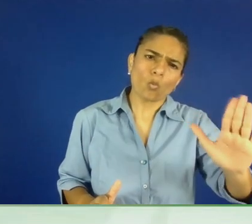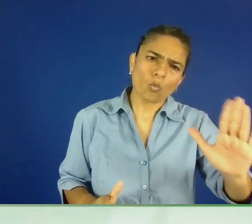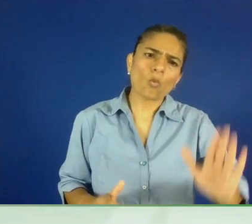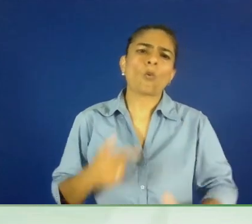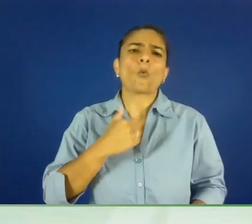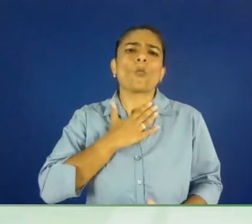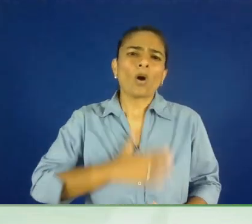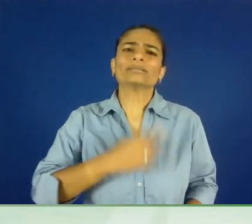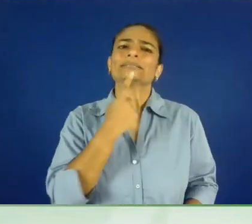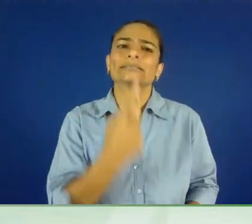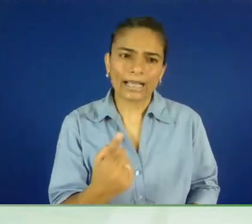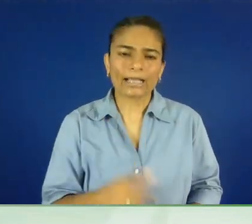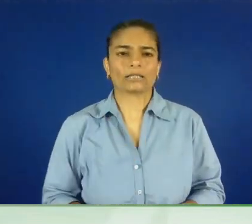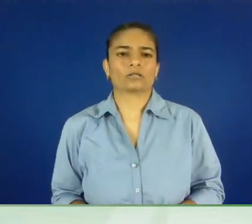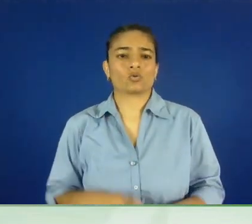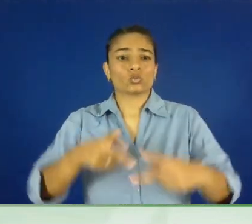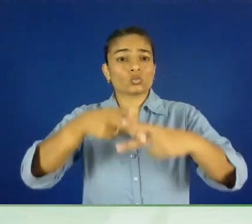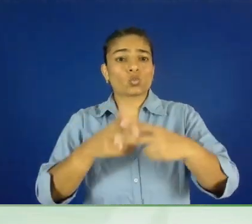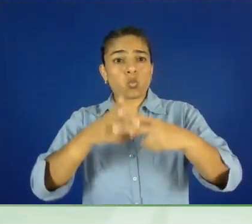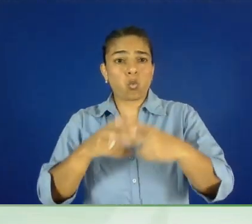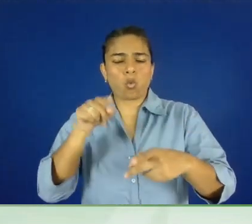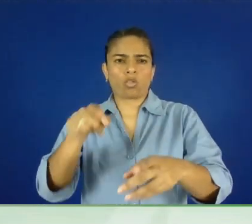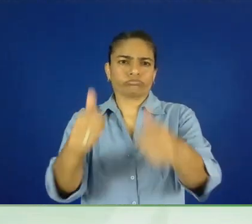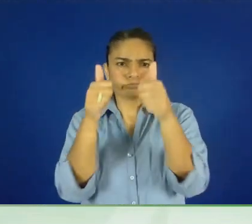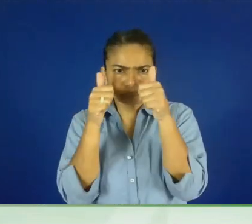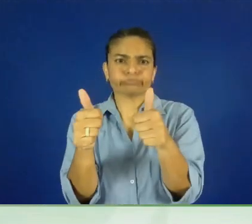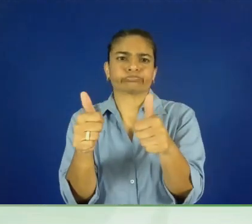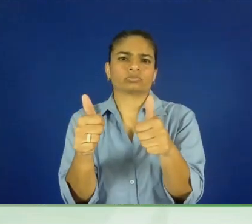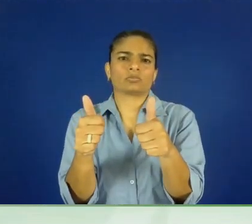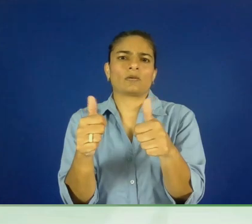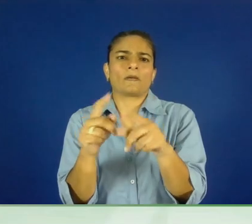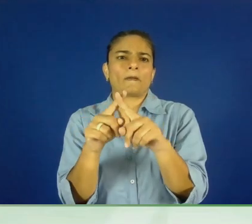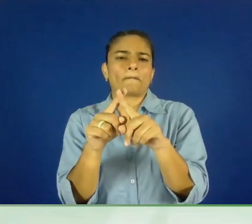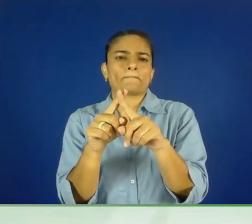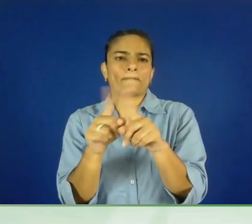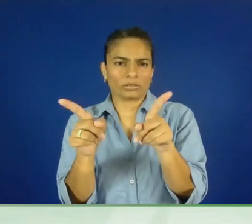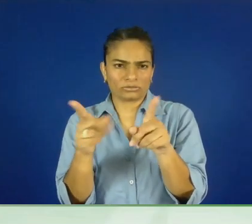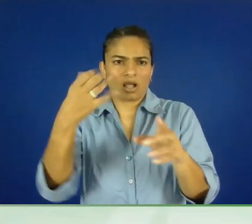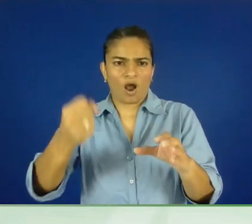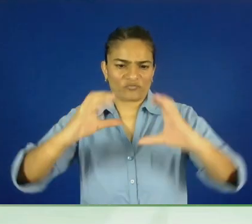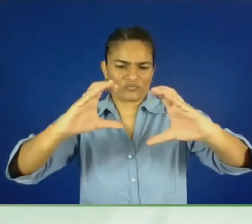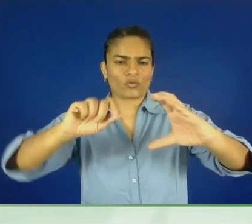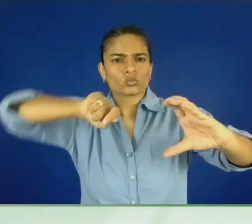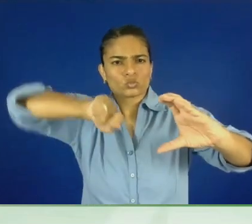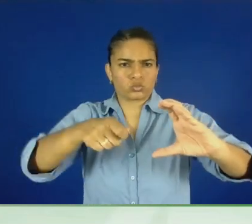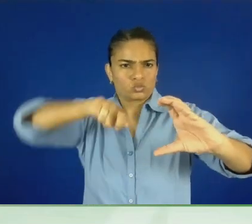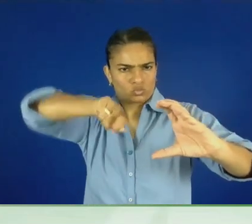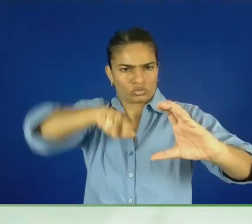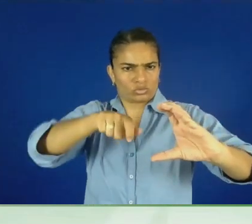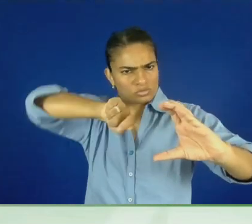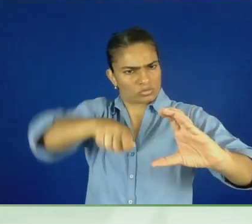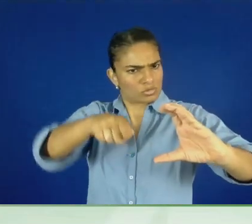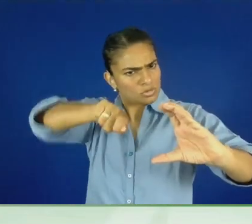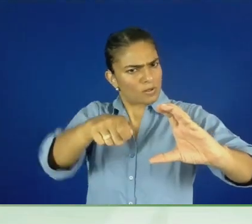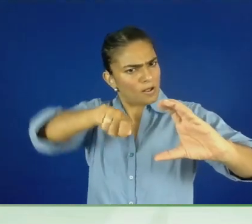brilliant. I mean, you know, you get a screwdriver that really works, great. But the point is that the tools are deployed by